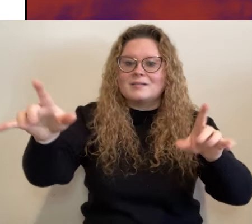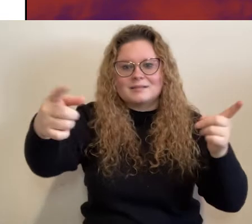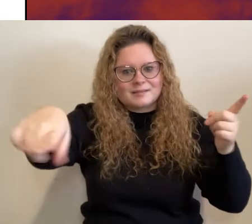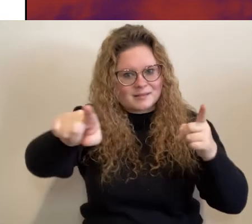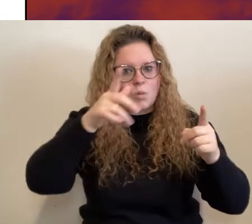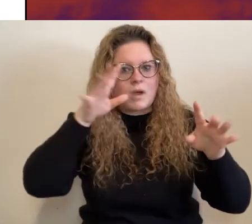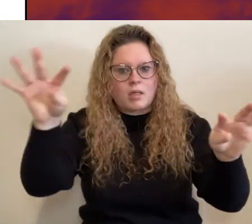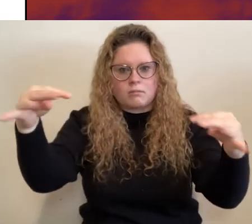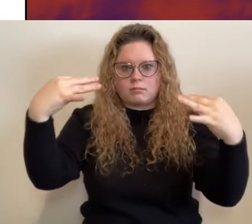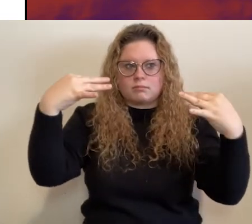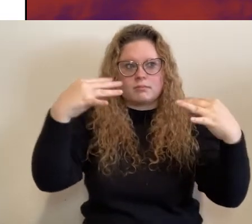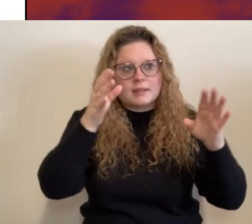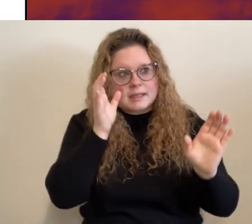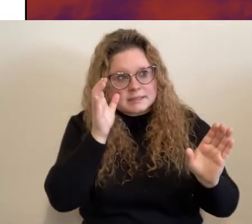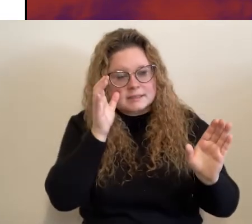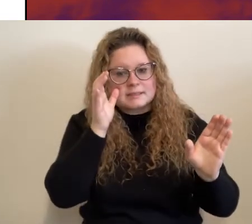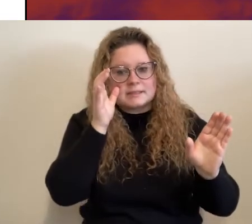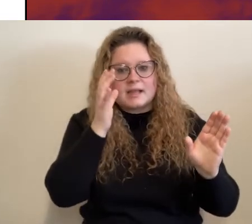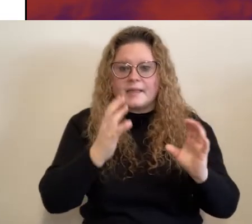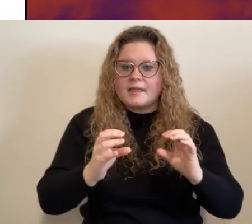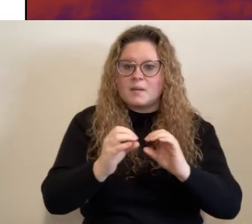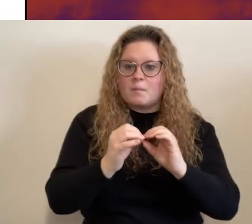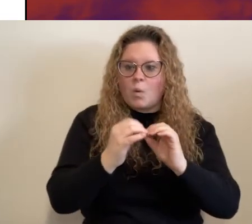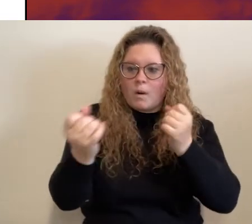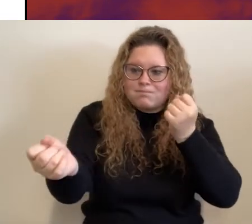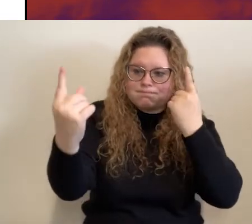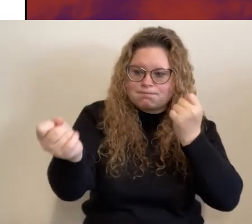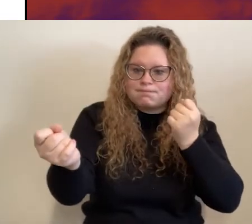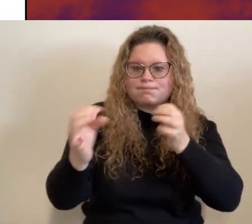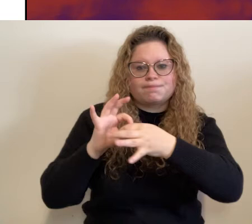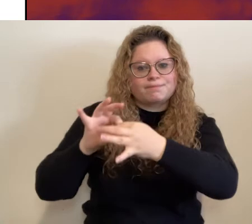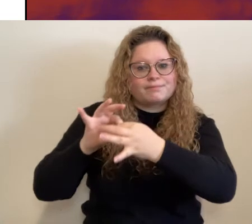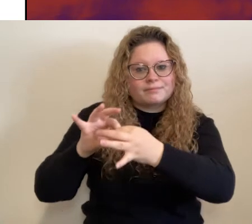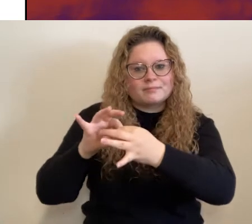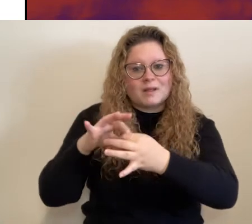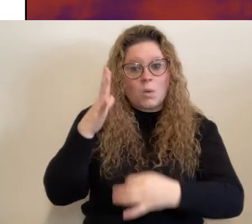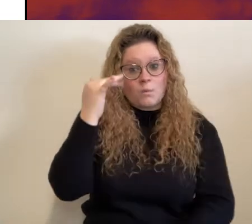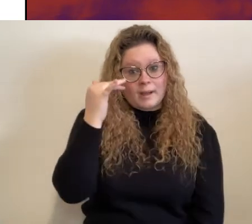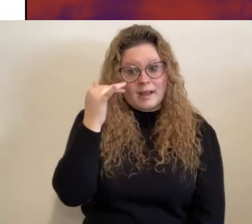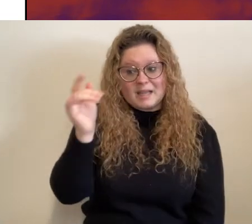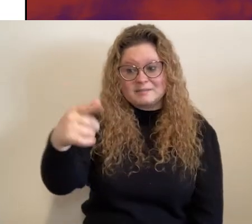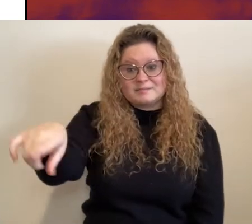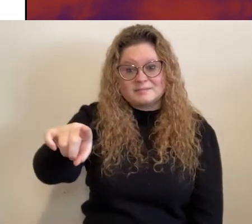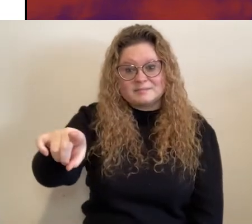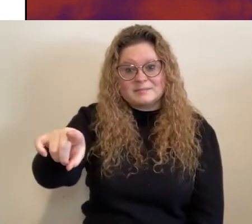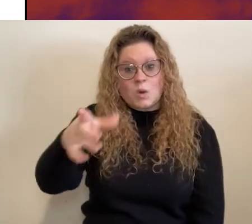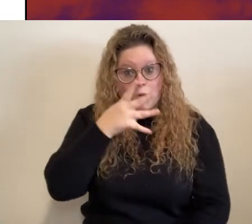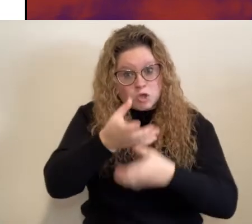frequency, and you're going to have more resonance with people, because people don't trust people unless you trust yourself,